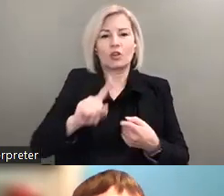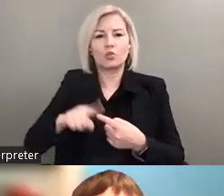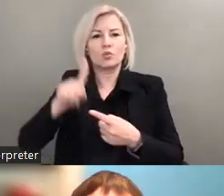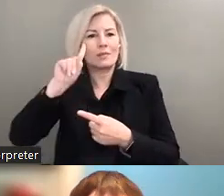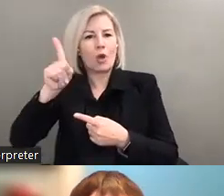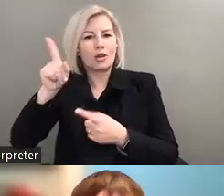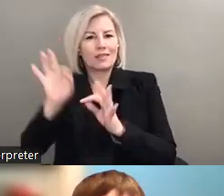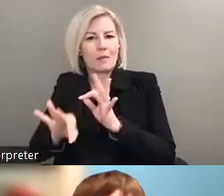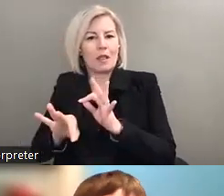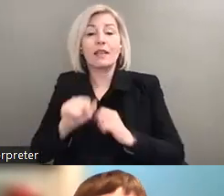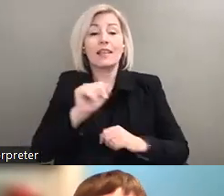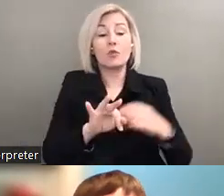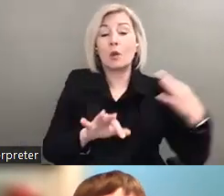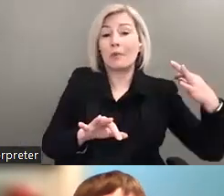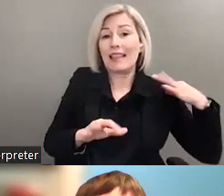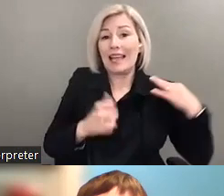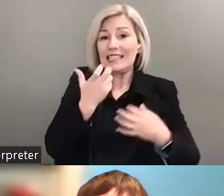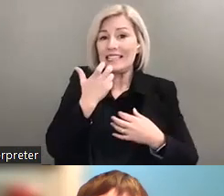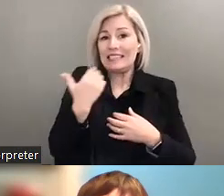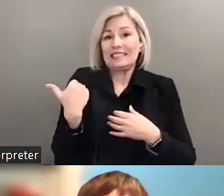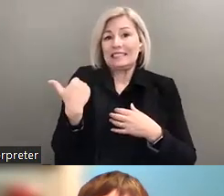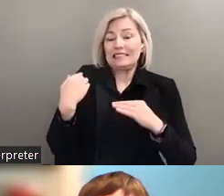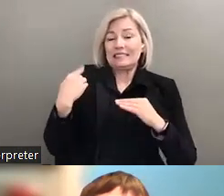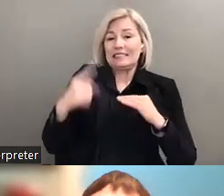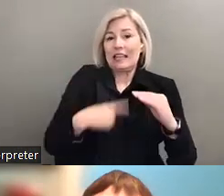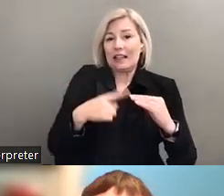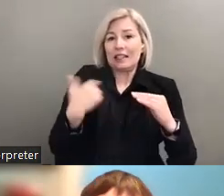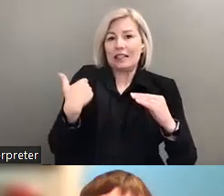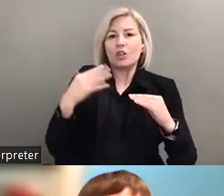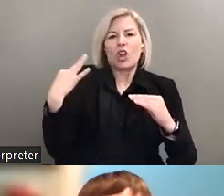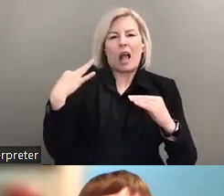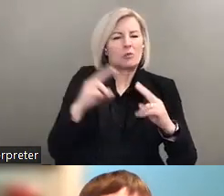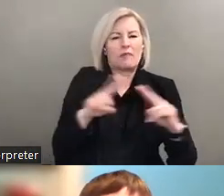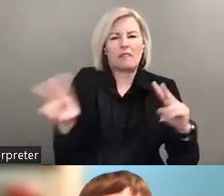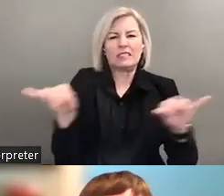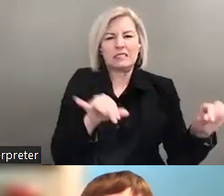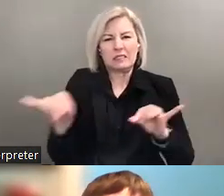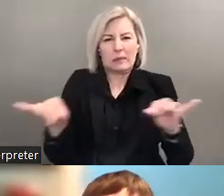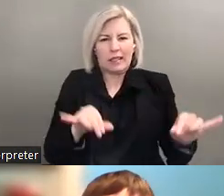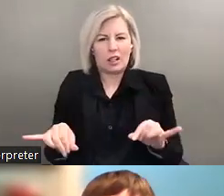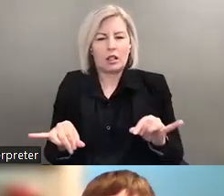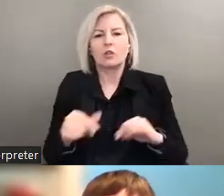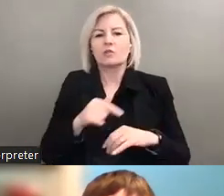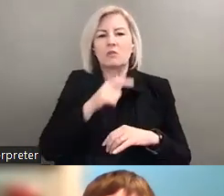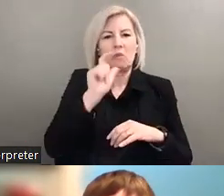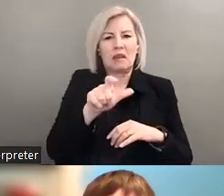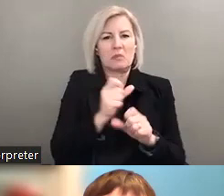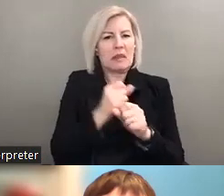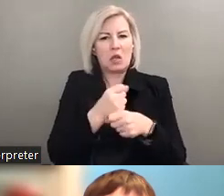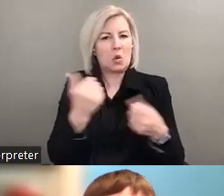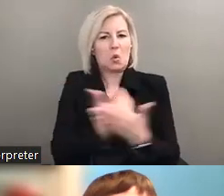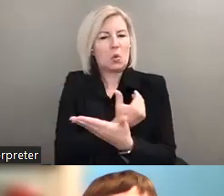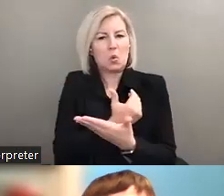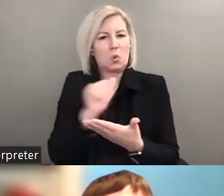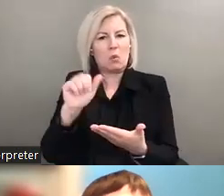you applied in the most recent cycle, your application process will be very similar and you do not need to make a new account in Smart